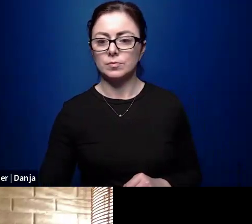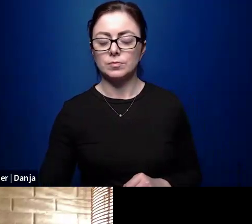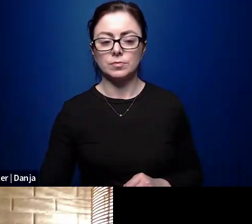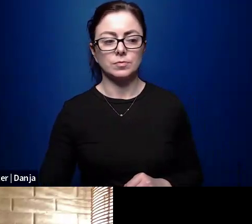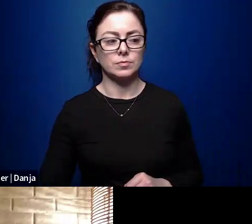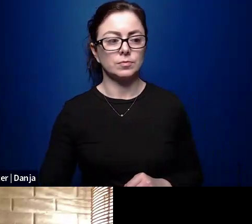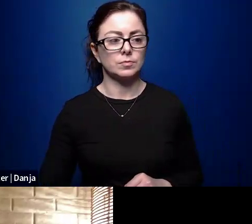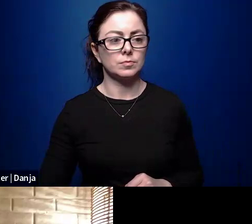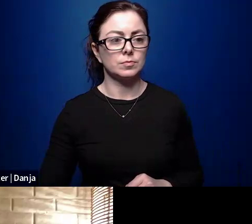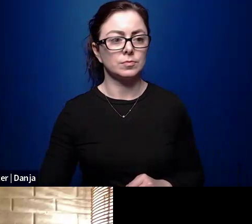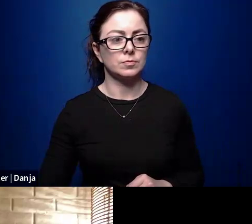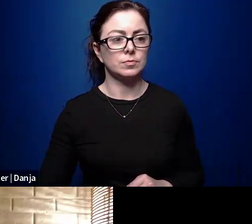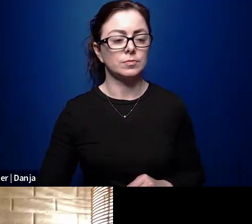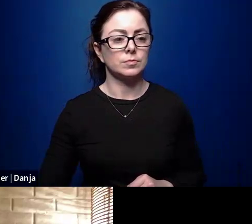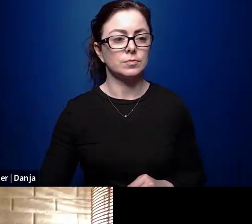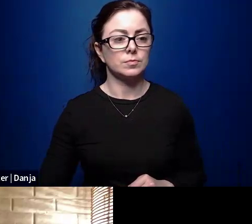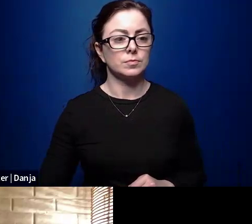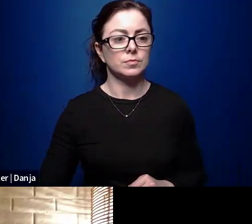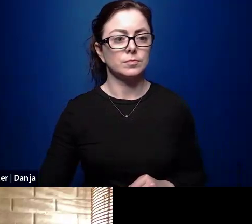Let's restart my share.